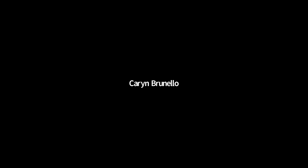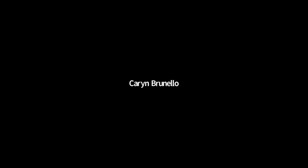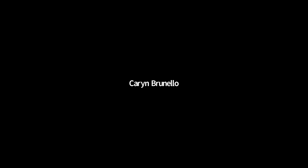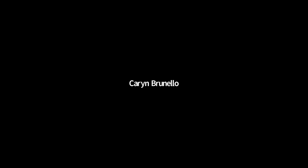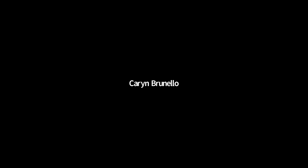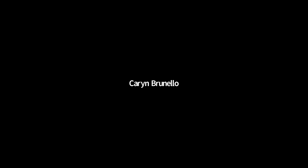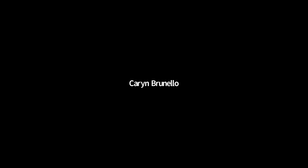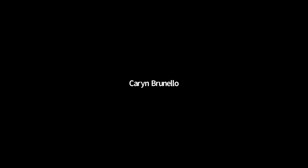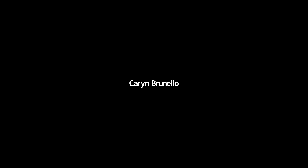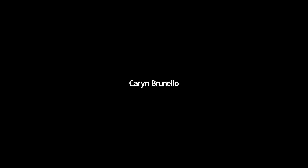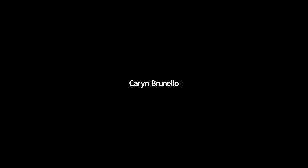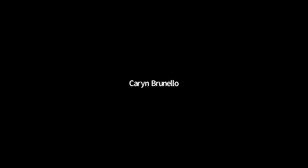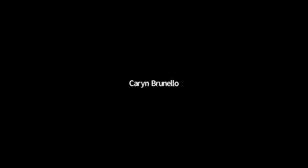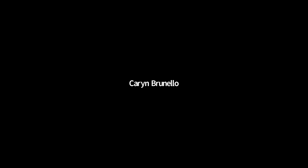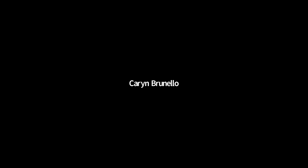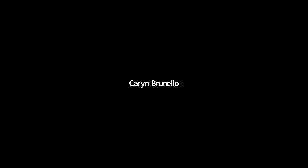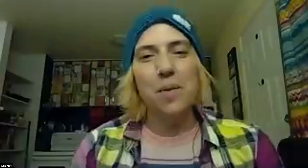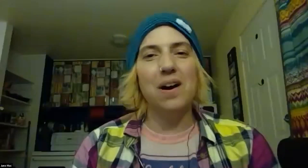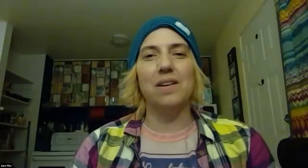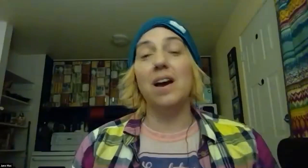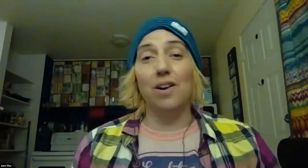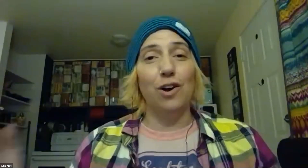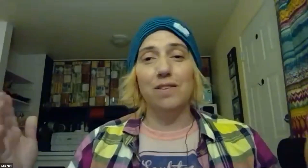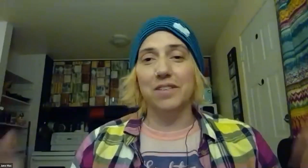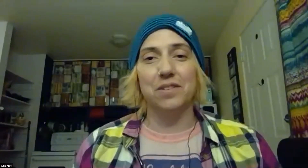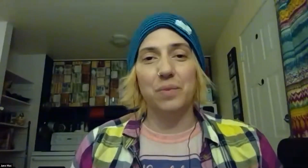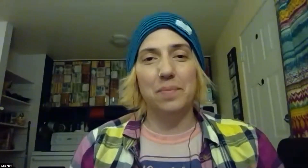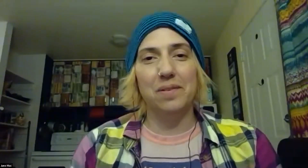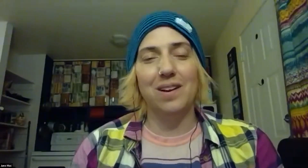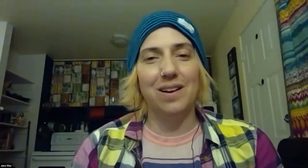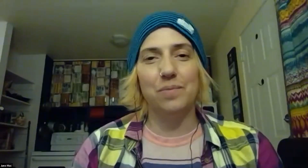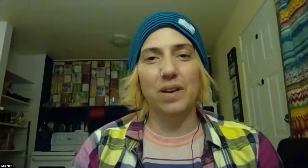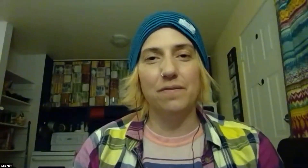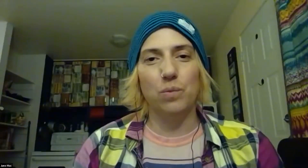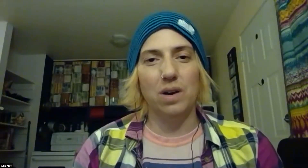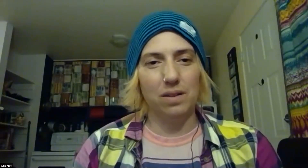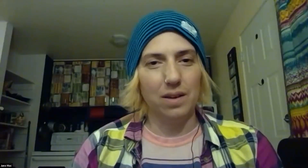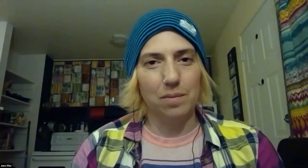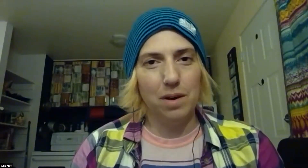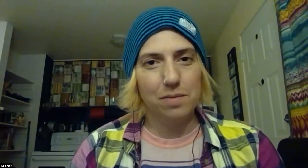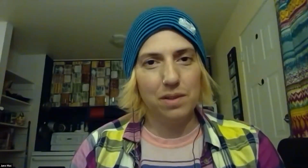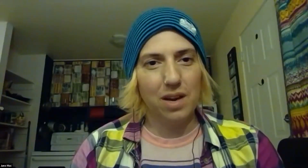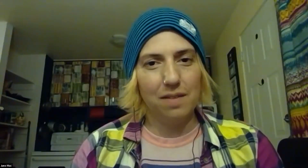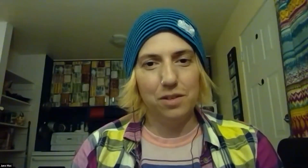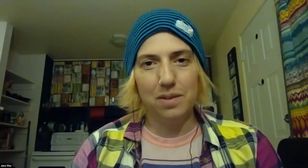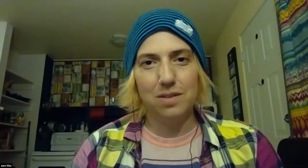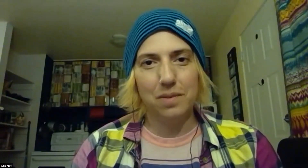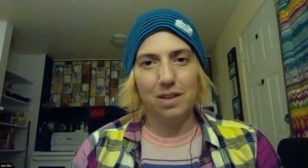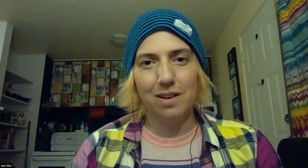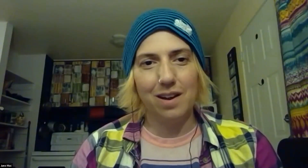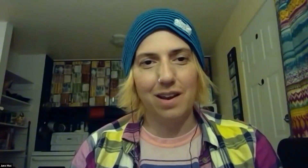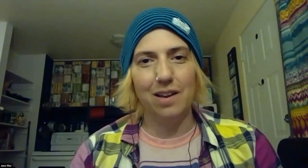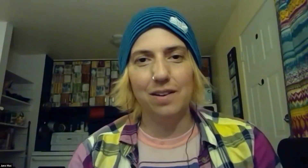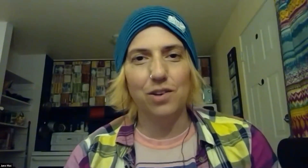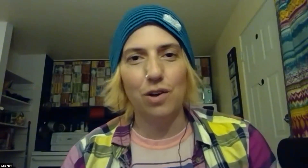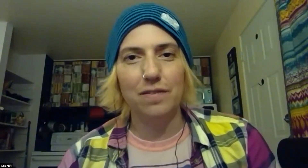Super stoked to be here, guys. Yeah, all of us. We've been waiting for what, like a month and a half, 2 months to be